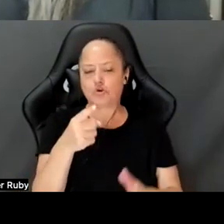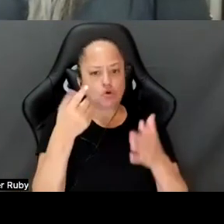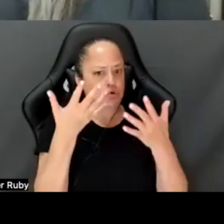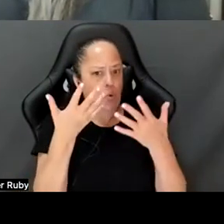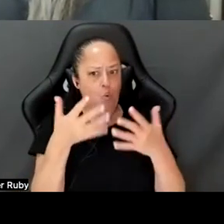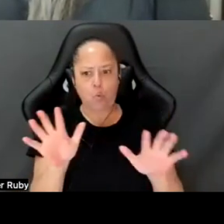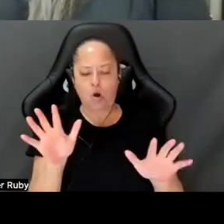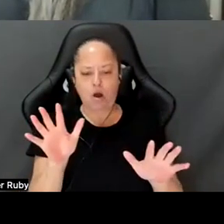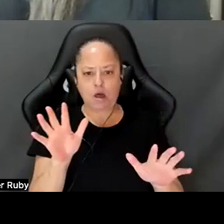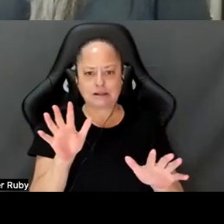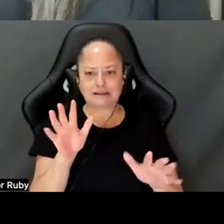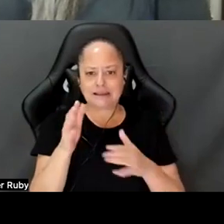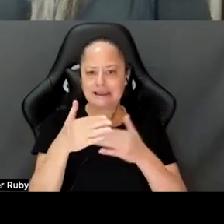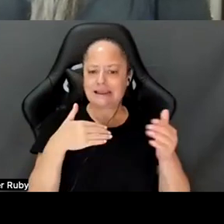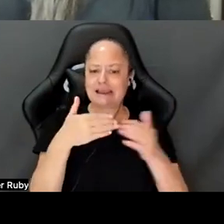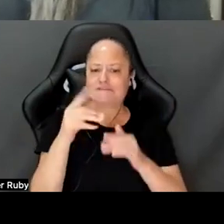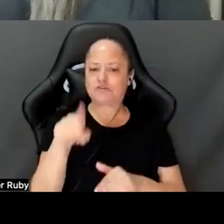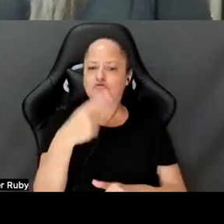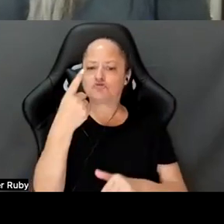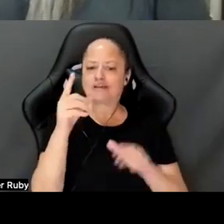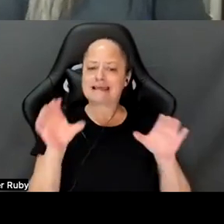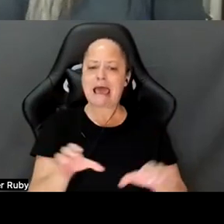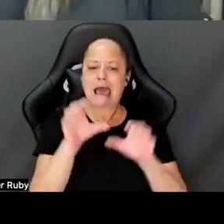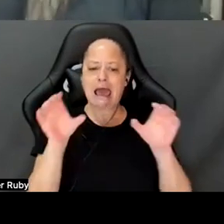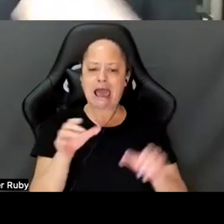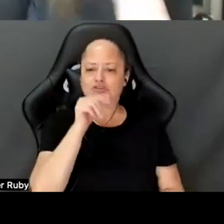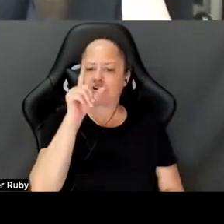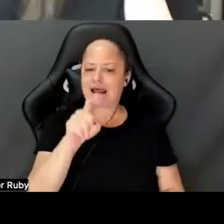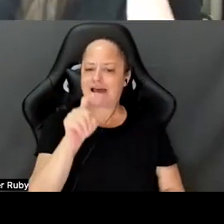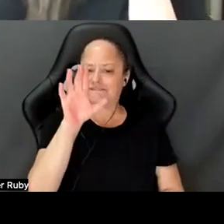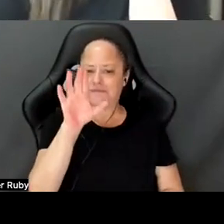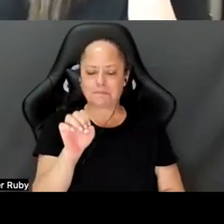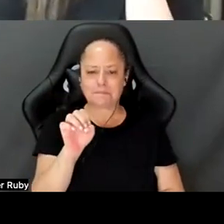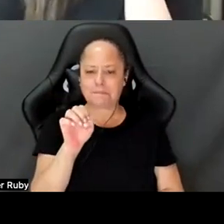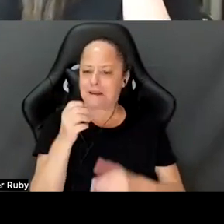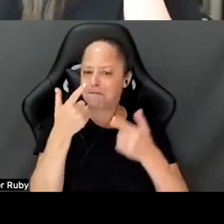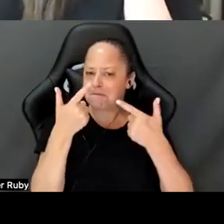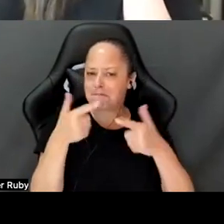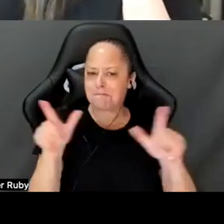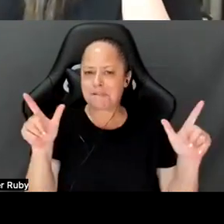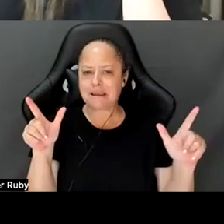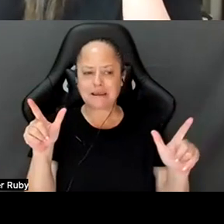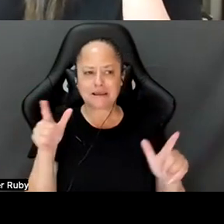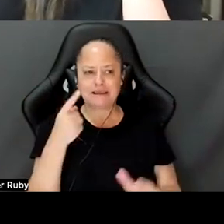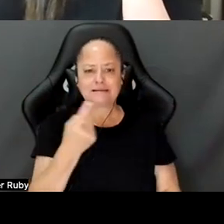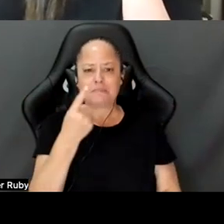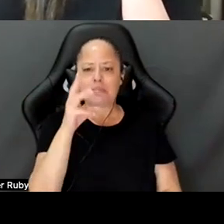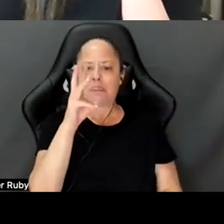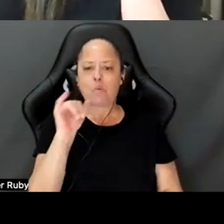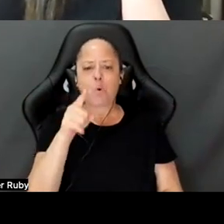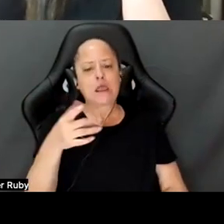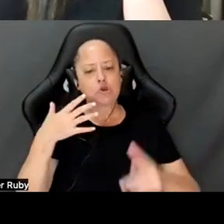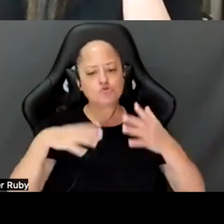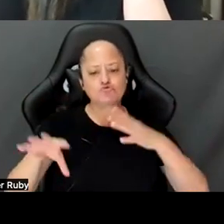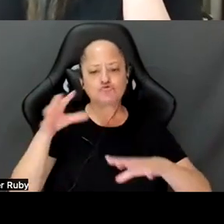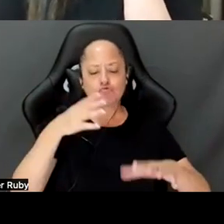that, even if it's just actions, like, it doesn't have to be anything big, it can just be like the way you're dressing